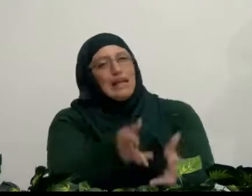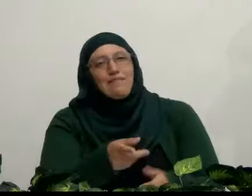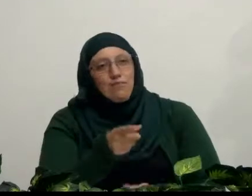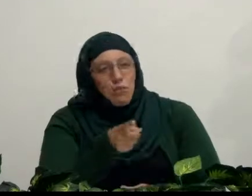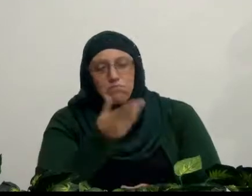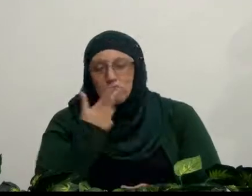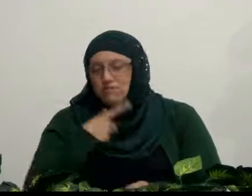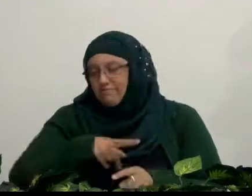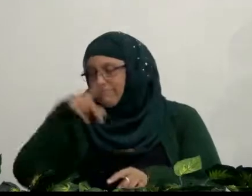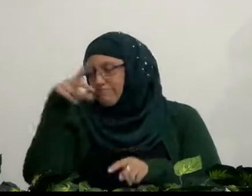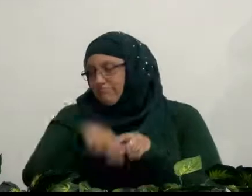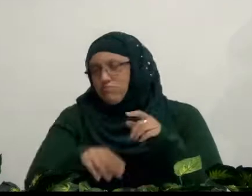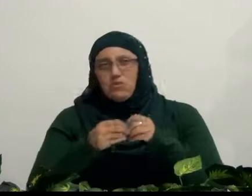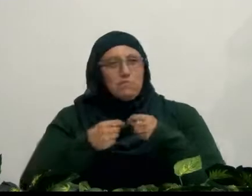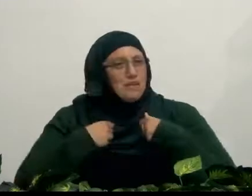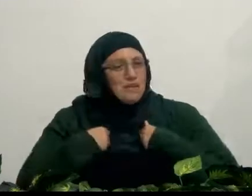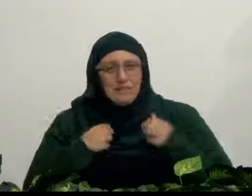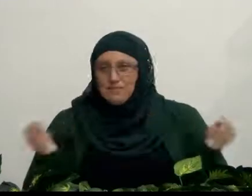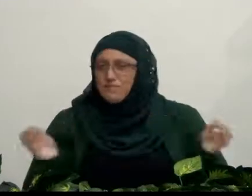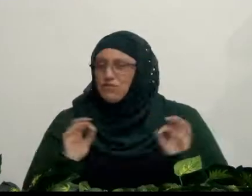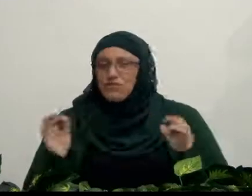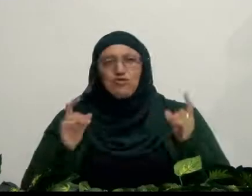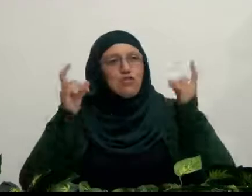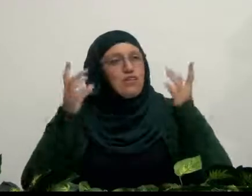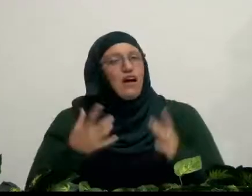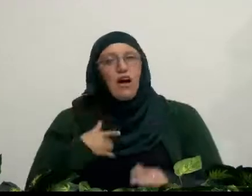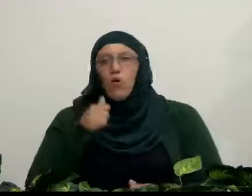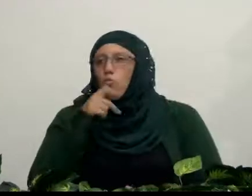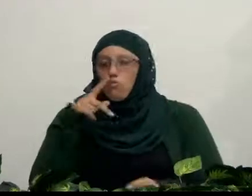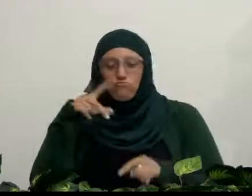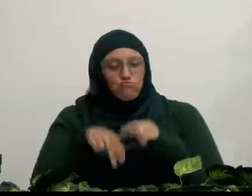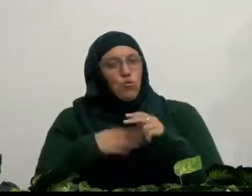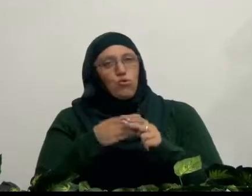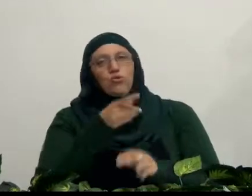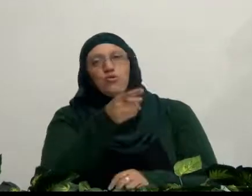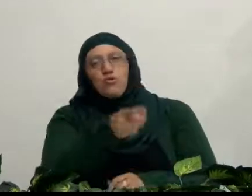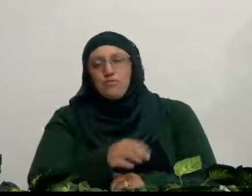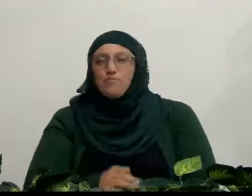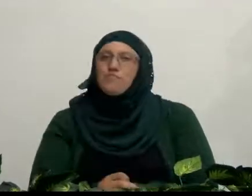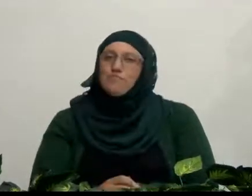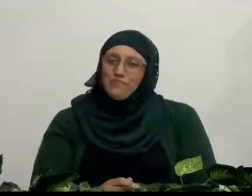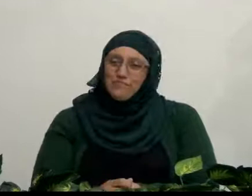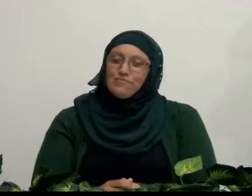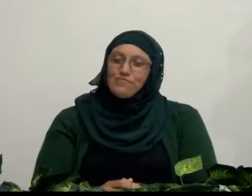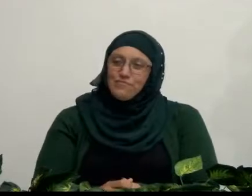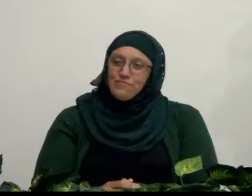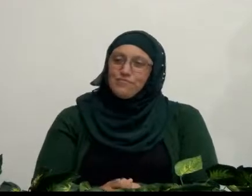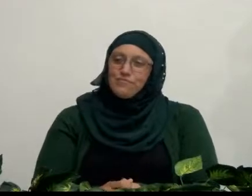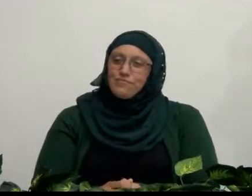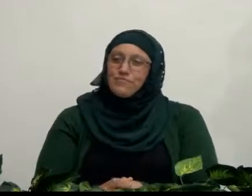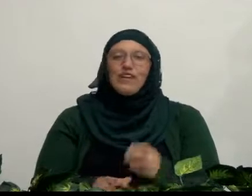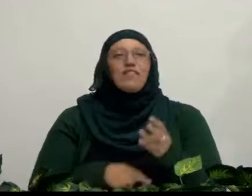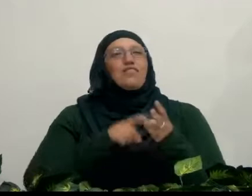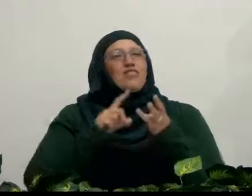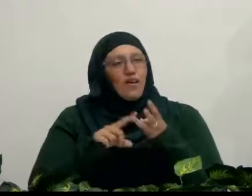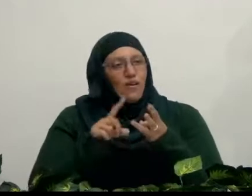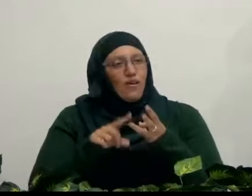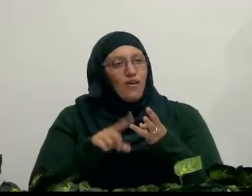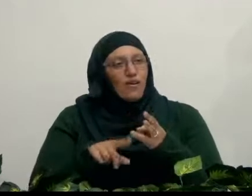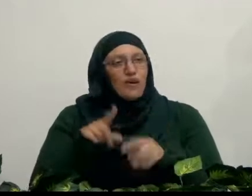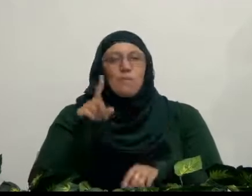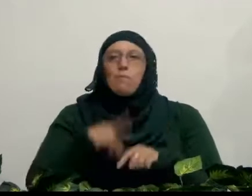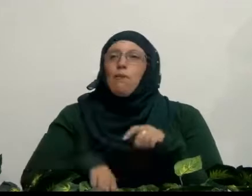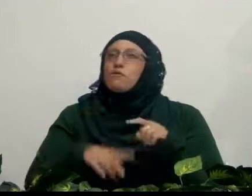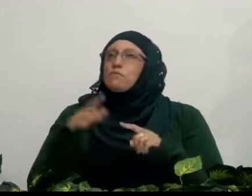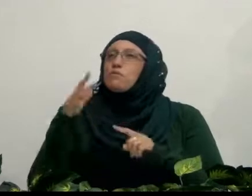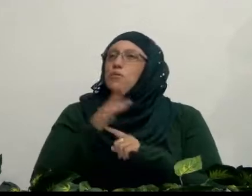relation with me, as inshallah, I'm not going to cut my relation with you. And third and most important right that I